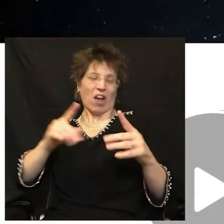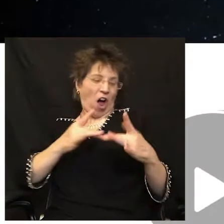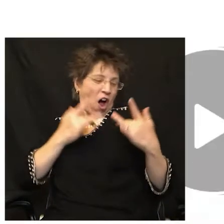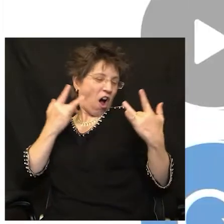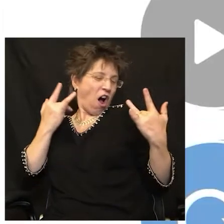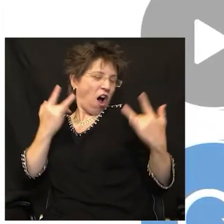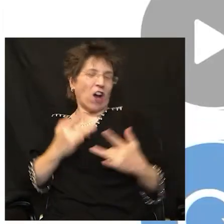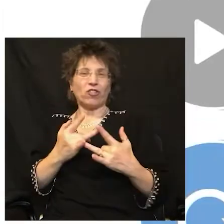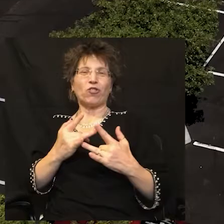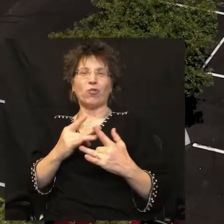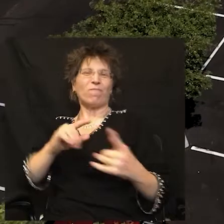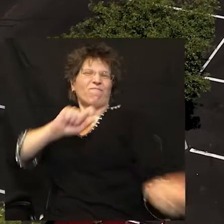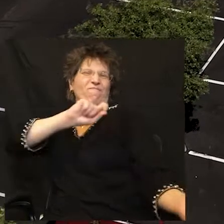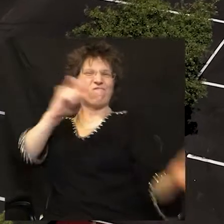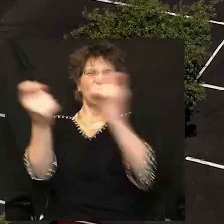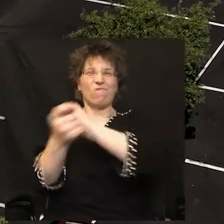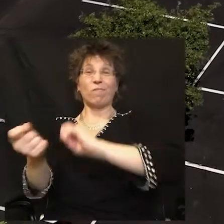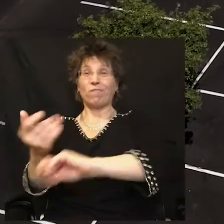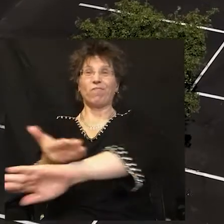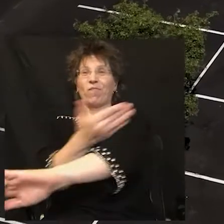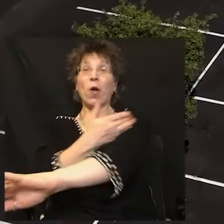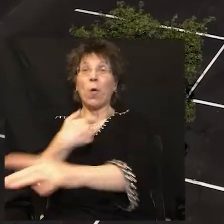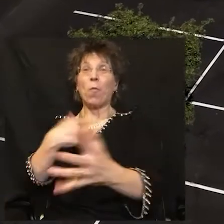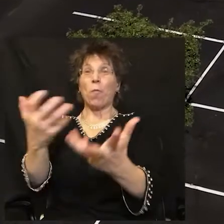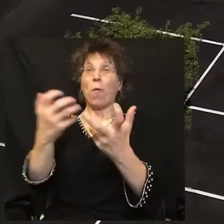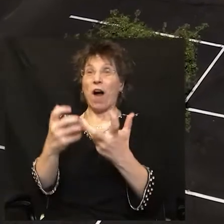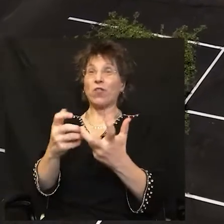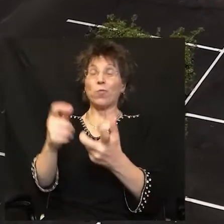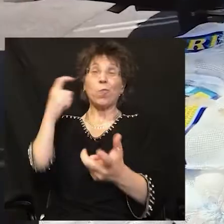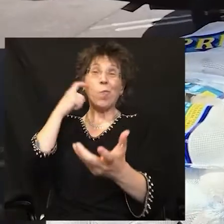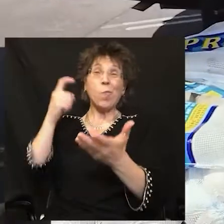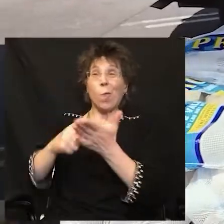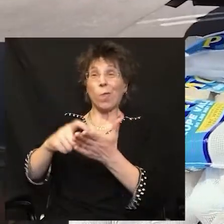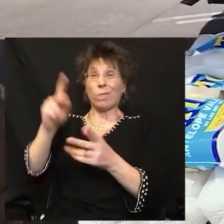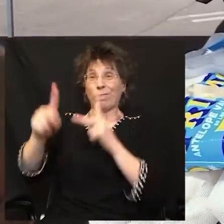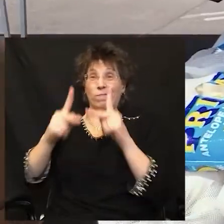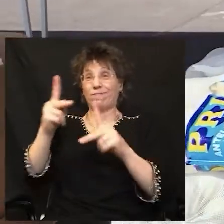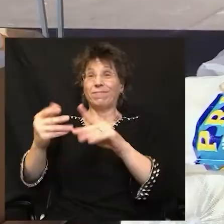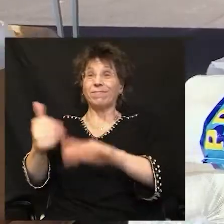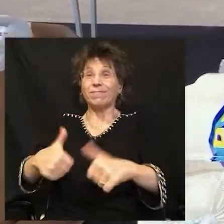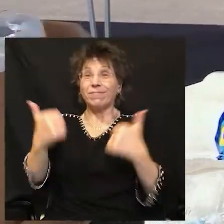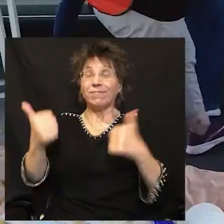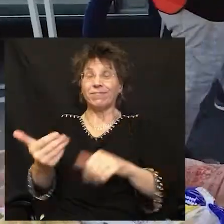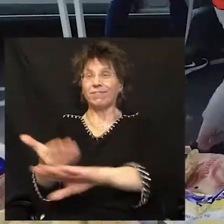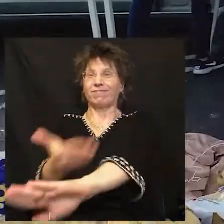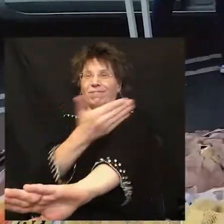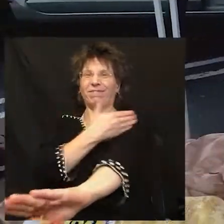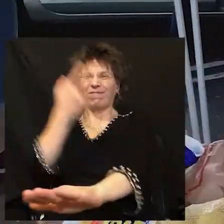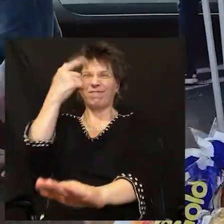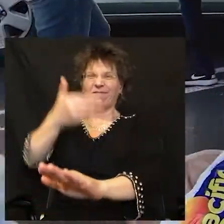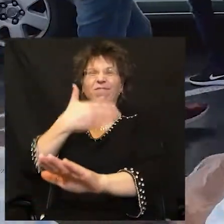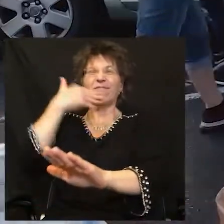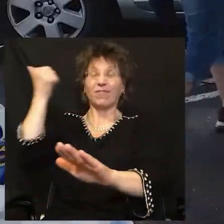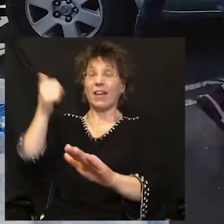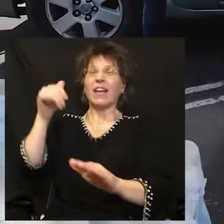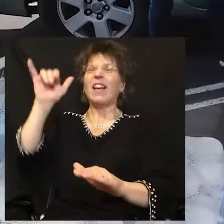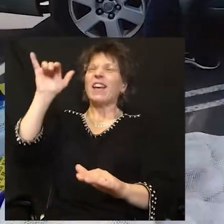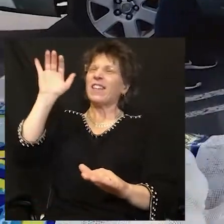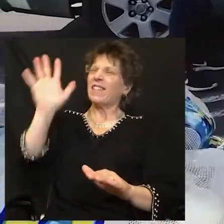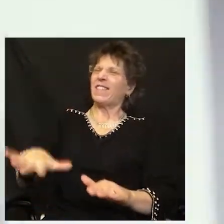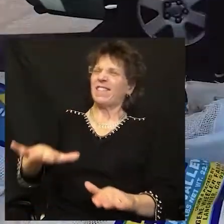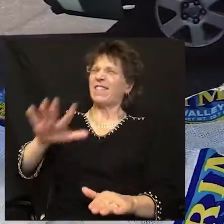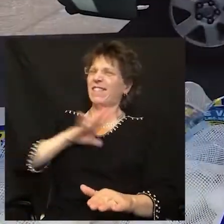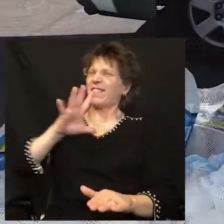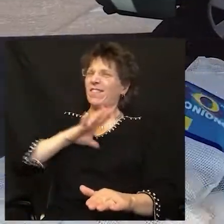difference. We don't just want to love people, we want to see people's lives absolutely changed for the better. This is a church where we say it is okay to not be